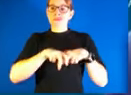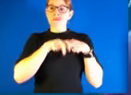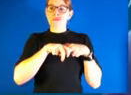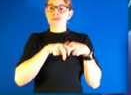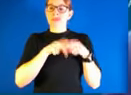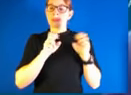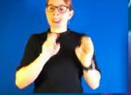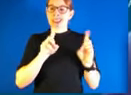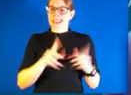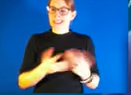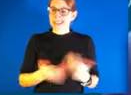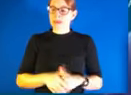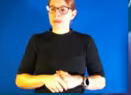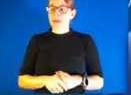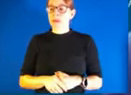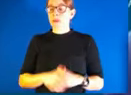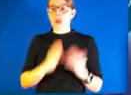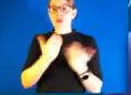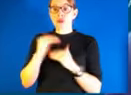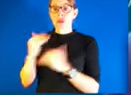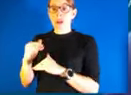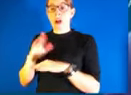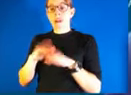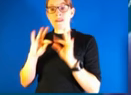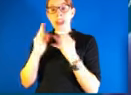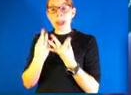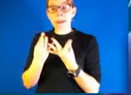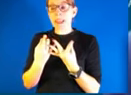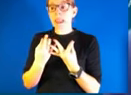department. And the restrictions on family and all that